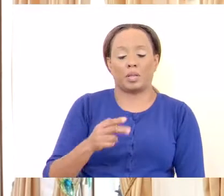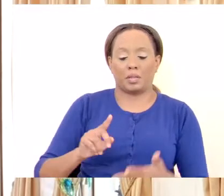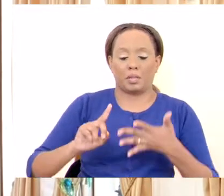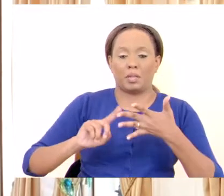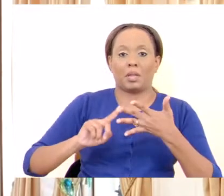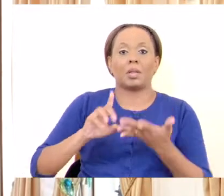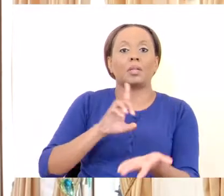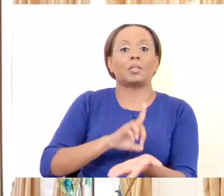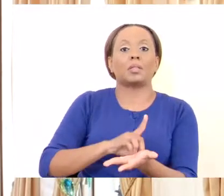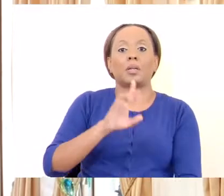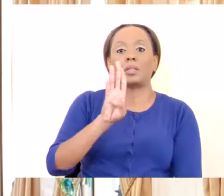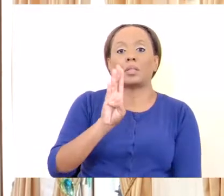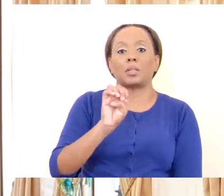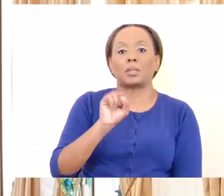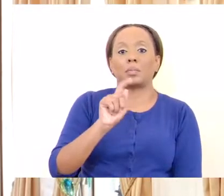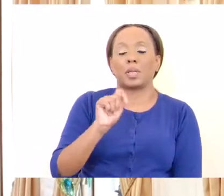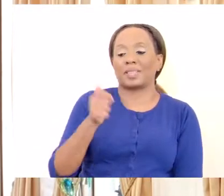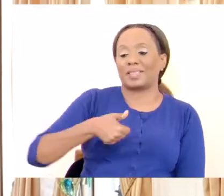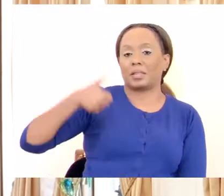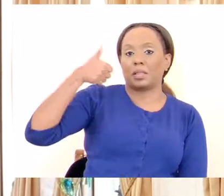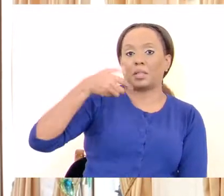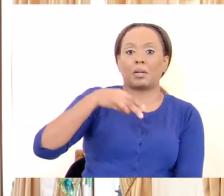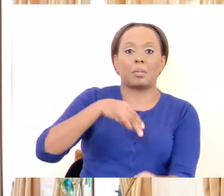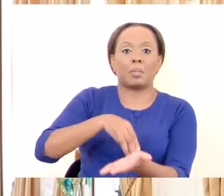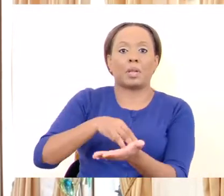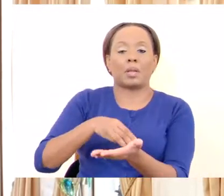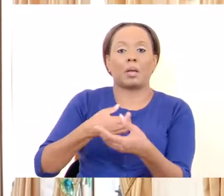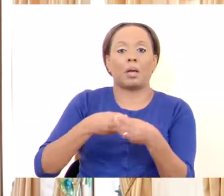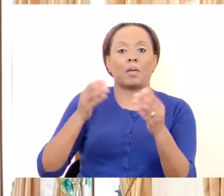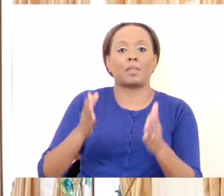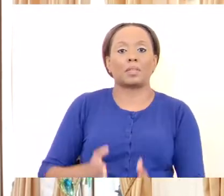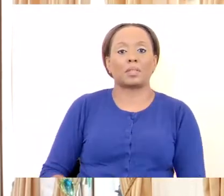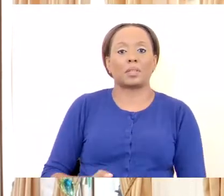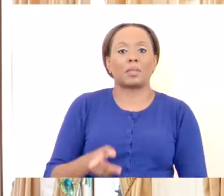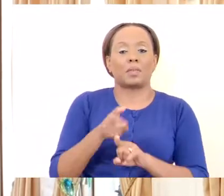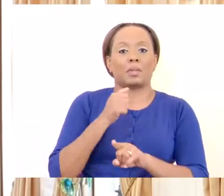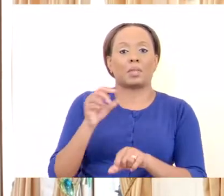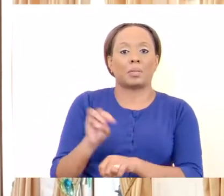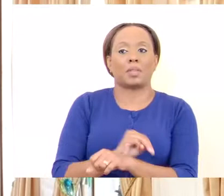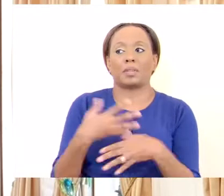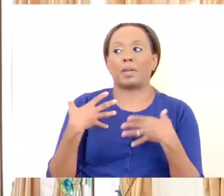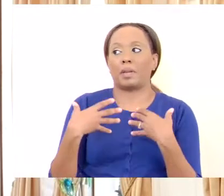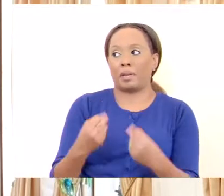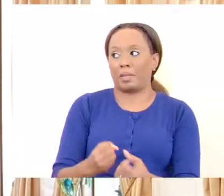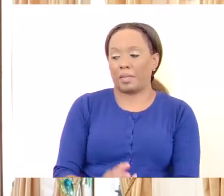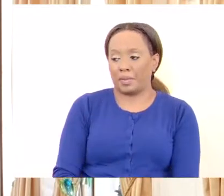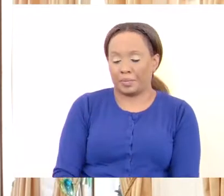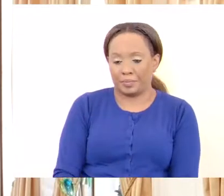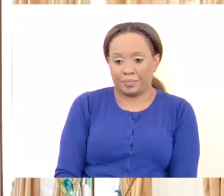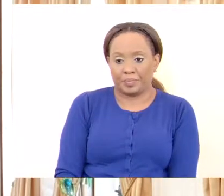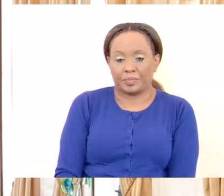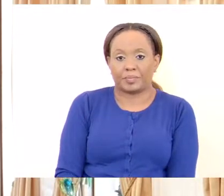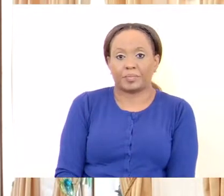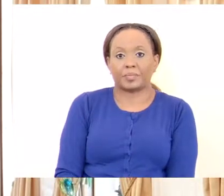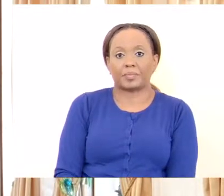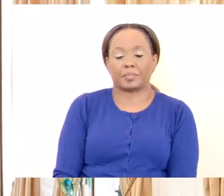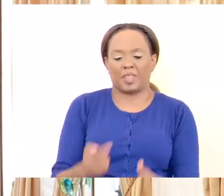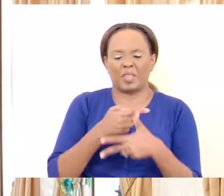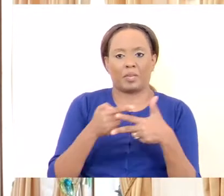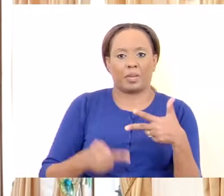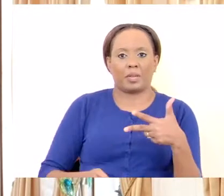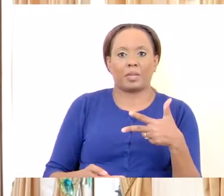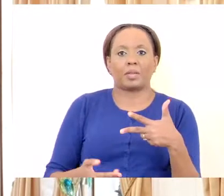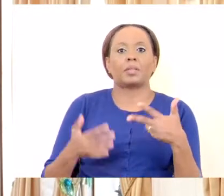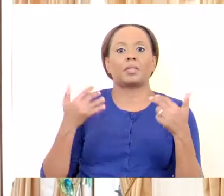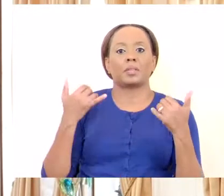Bess, Senior Medical Officer of the Ministry of Health and Wellness. I turn the microphones